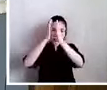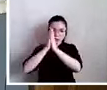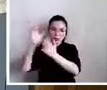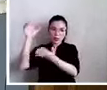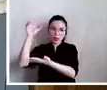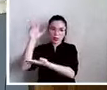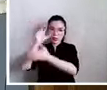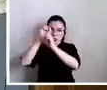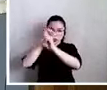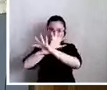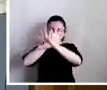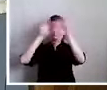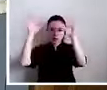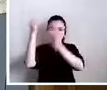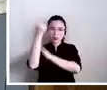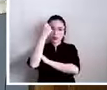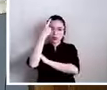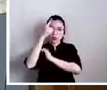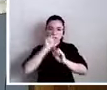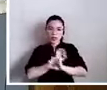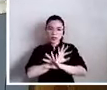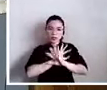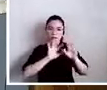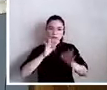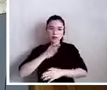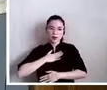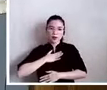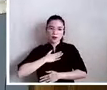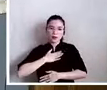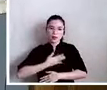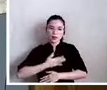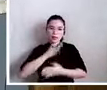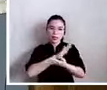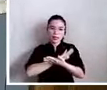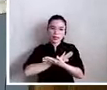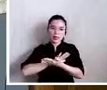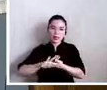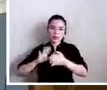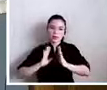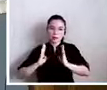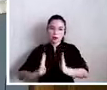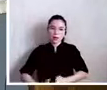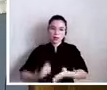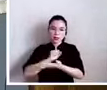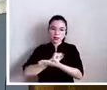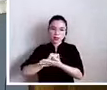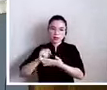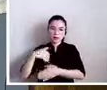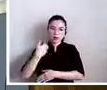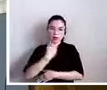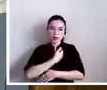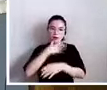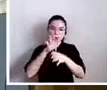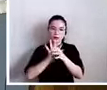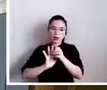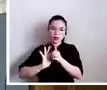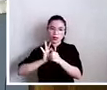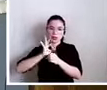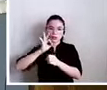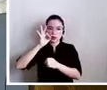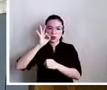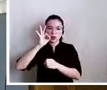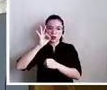them. We beg you, Señor Santo Niño, illumine understanding, kindle our will,